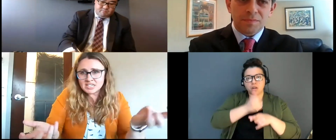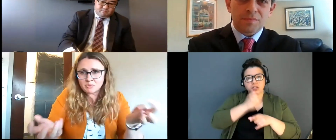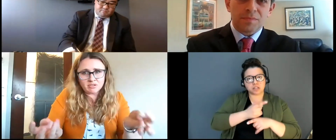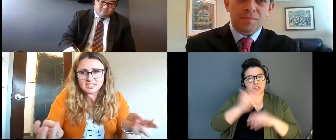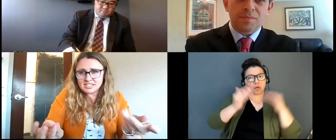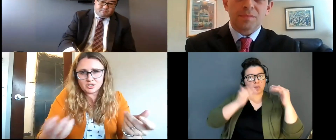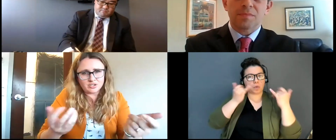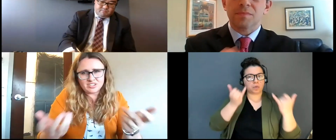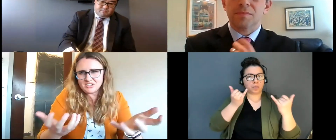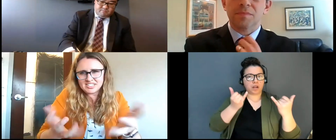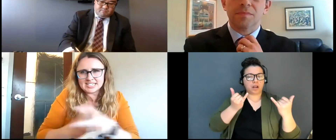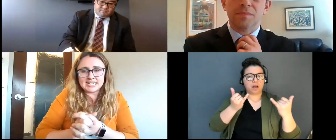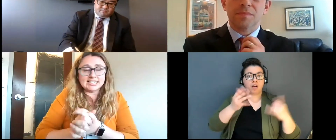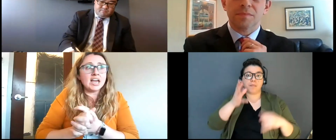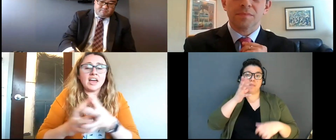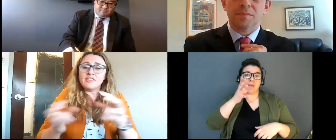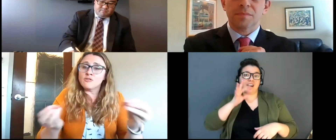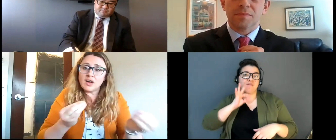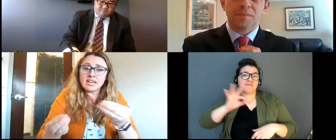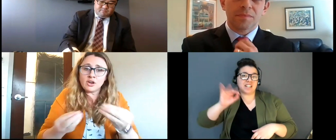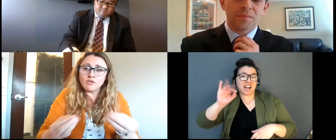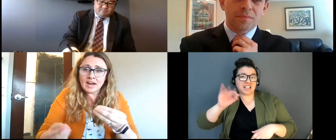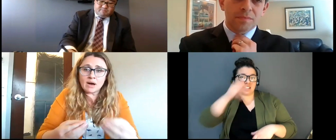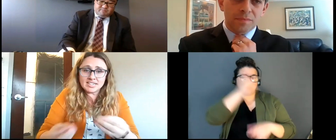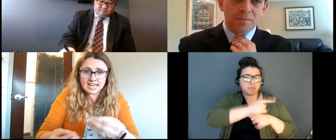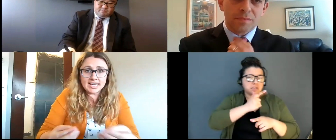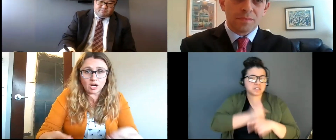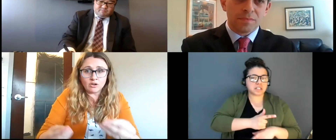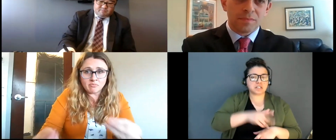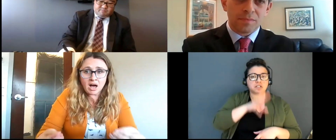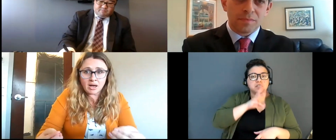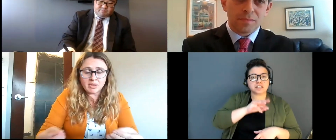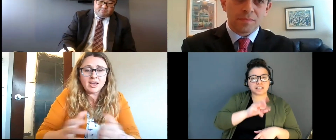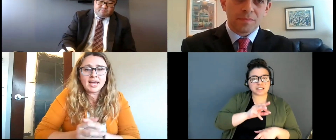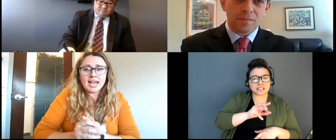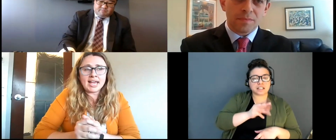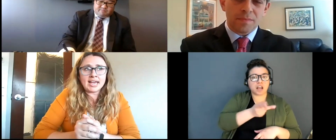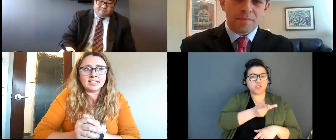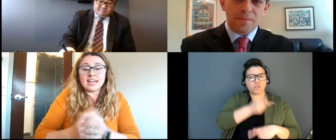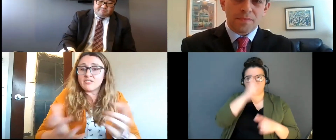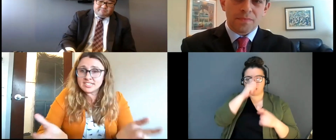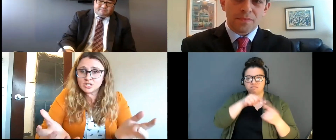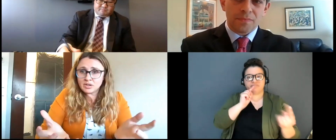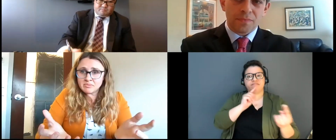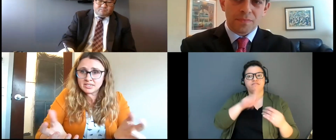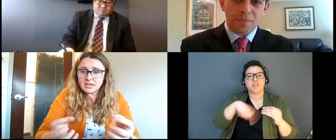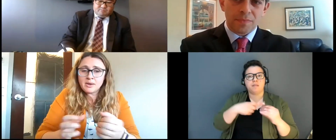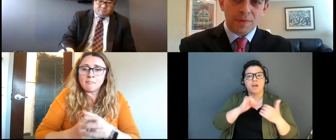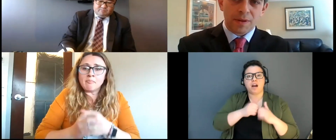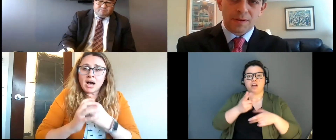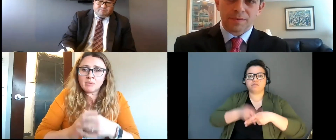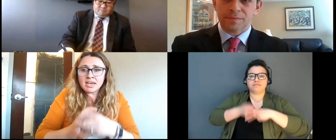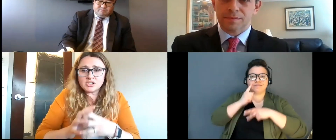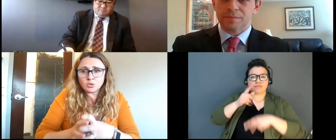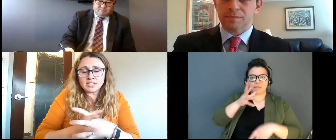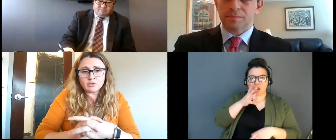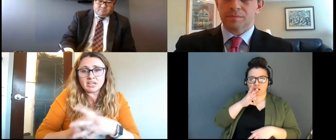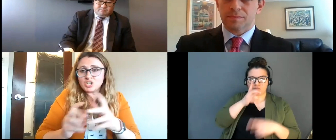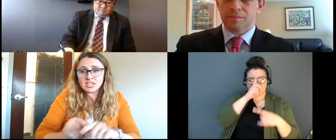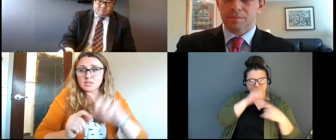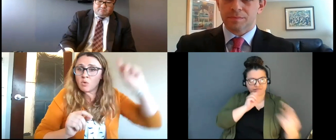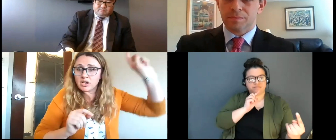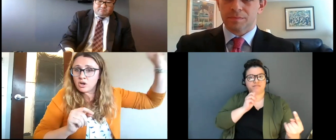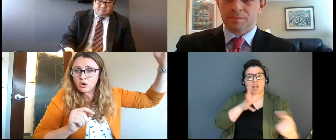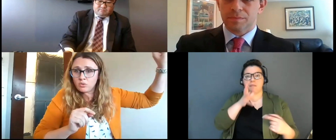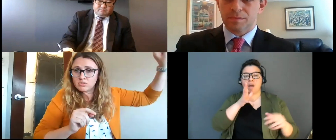was in her 90s, brother and sister are in their 60s, and they're fighting over how to take care of mom. And they have a disagreement. Mom has told